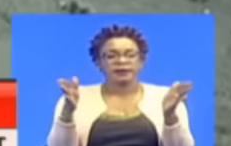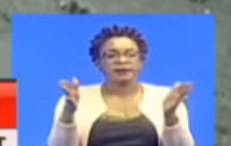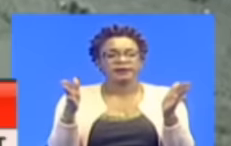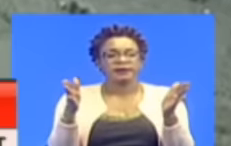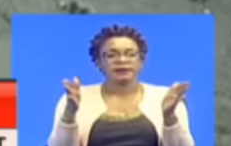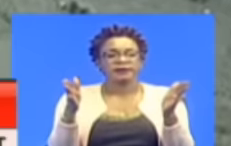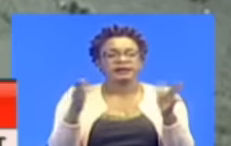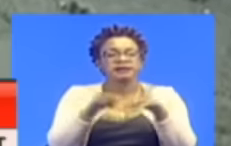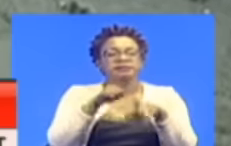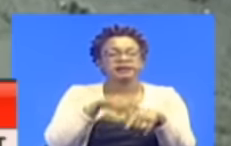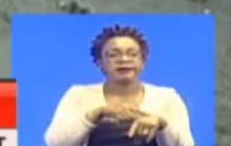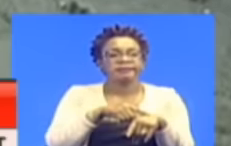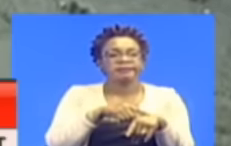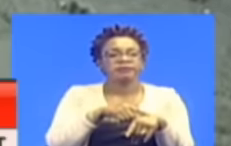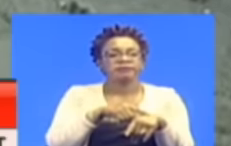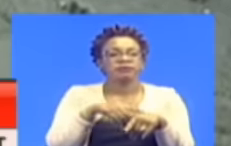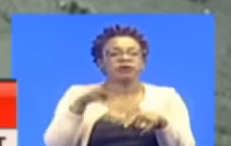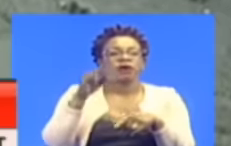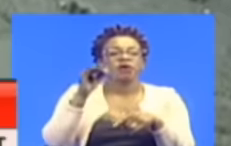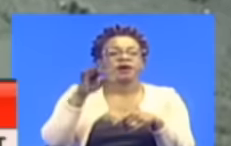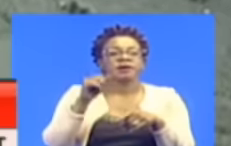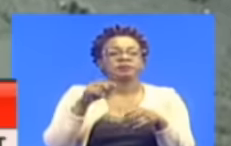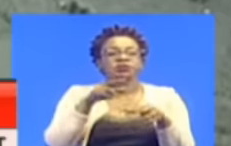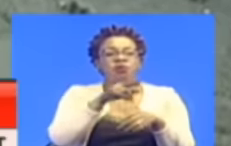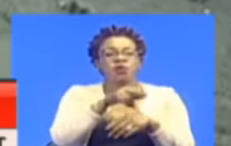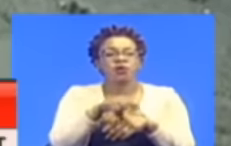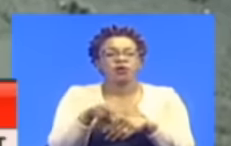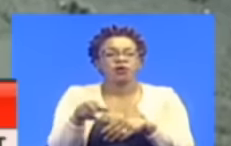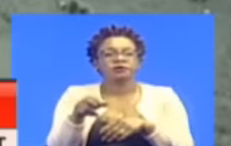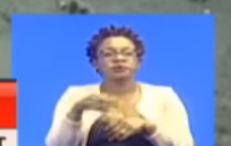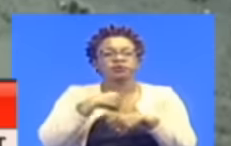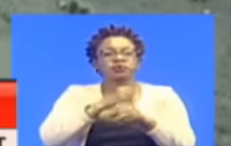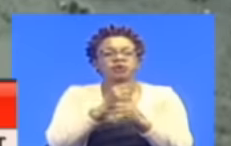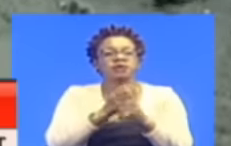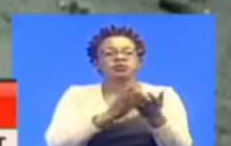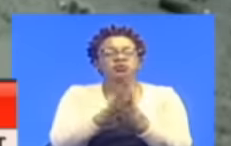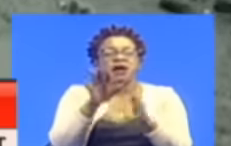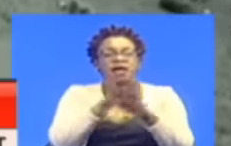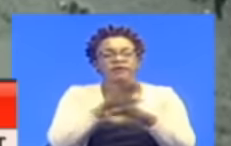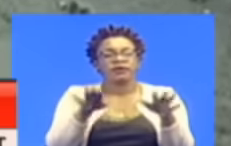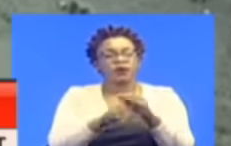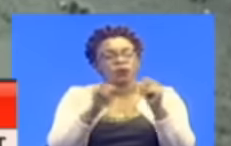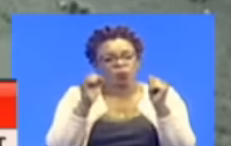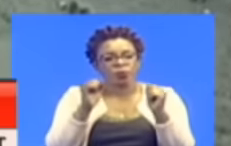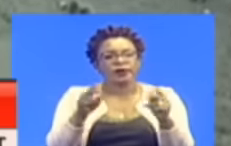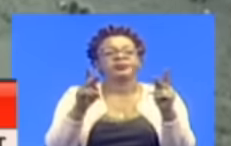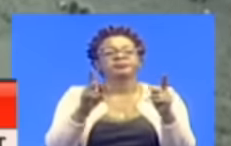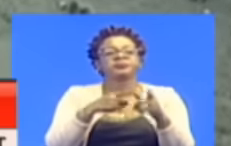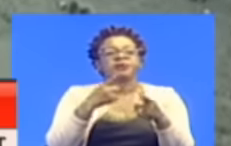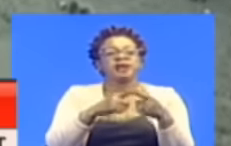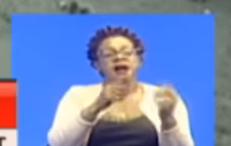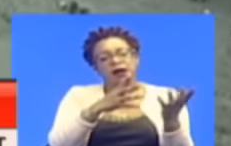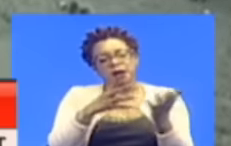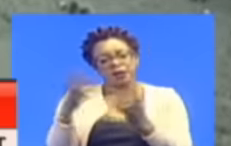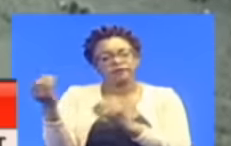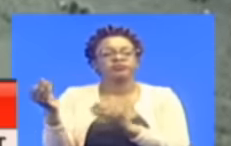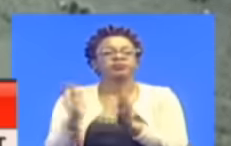the same time, Ronald walks by, maybe to ensure all is well, and then the two live together.